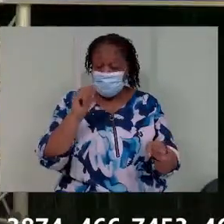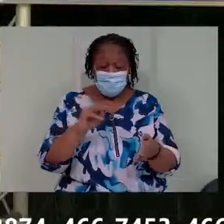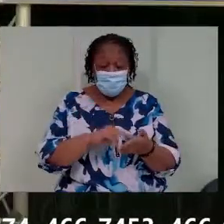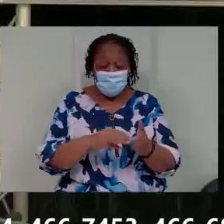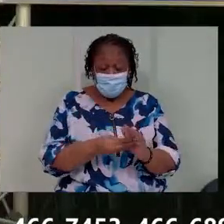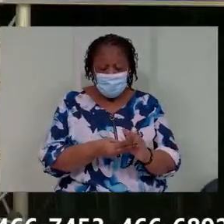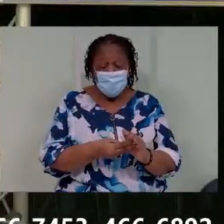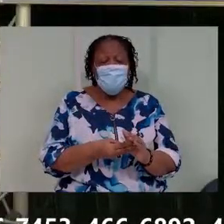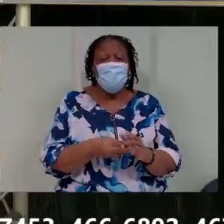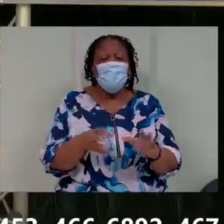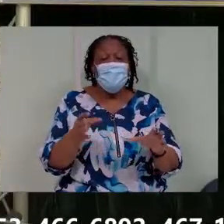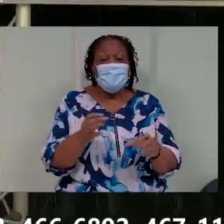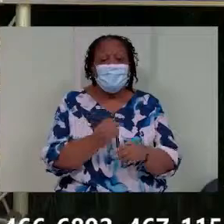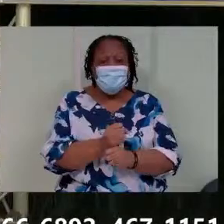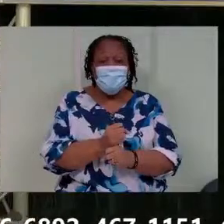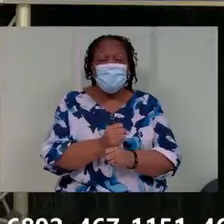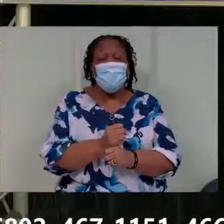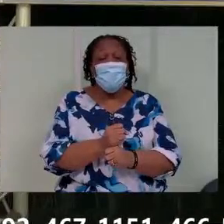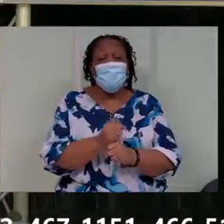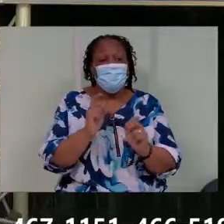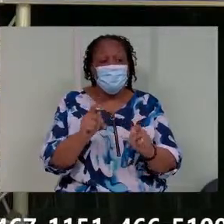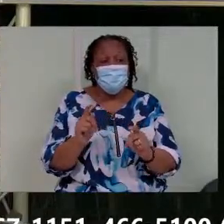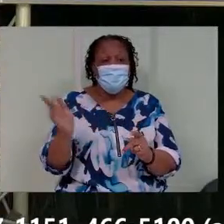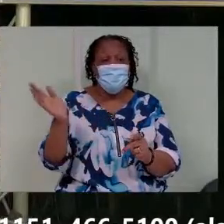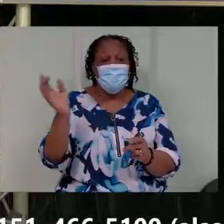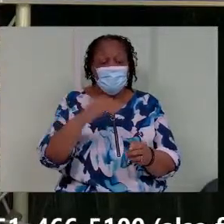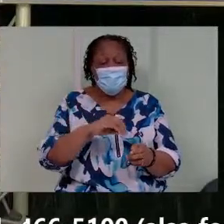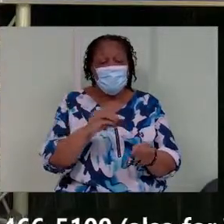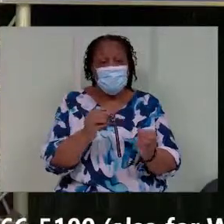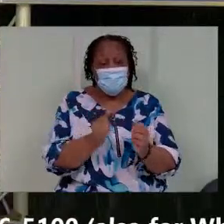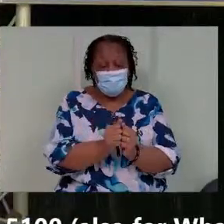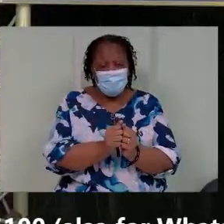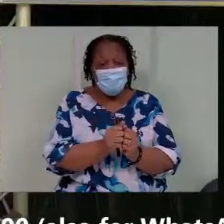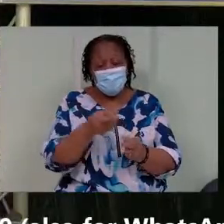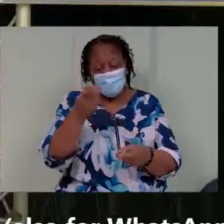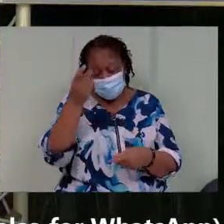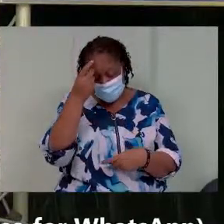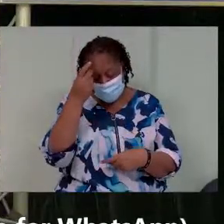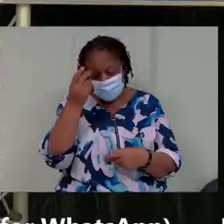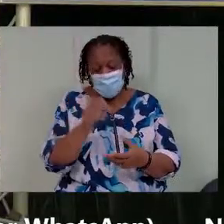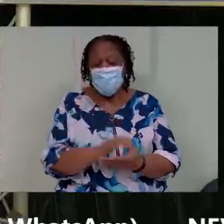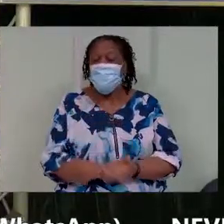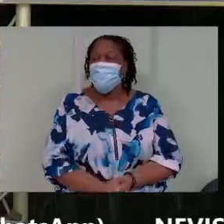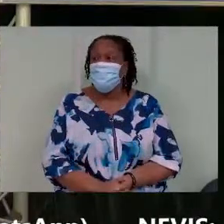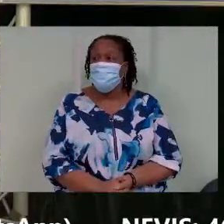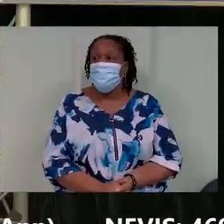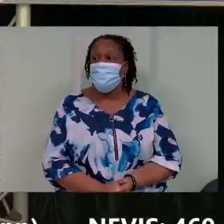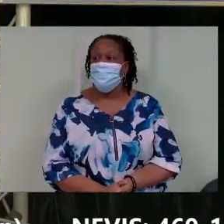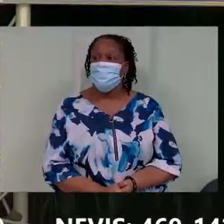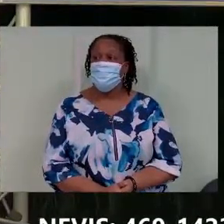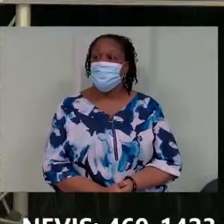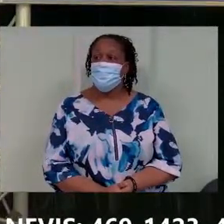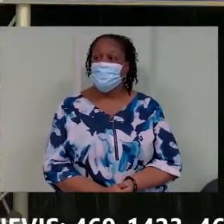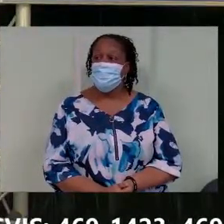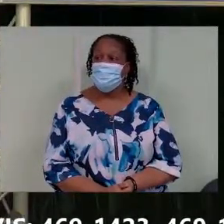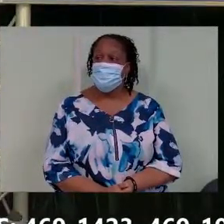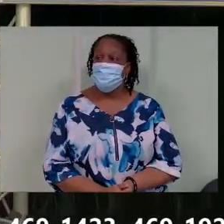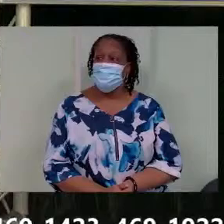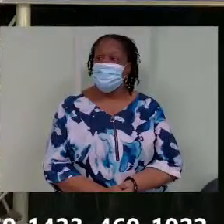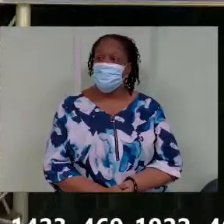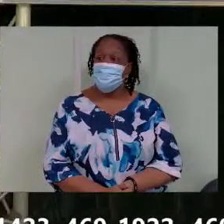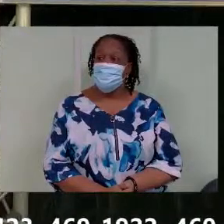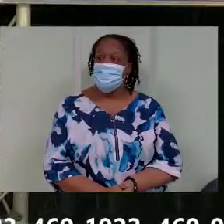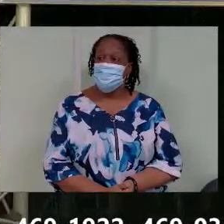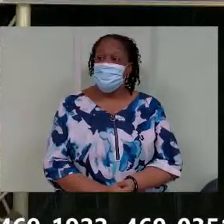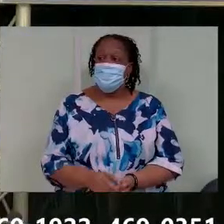the impact of the risk that is involved in opening borders at any time. Case in point, I remember